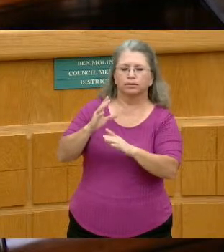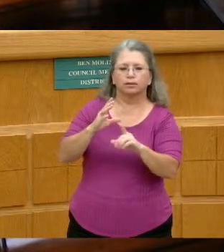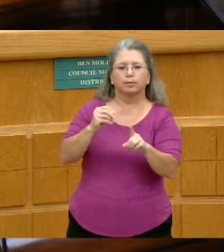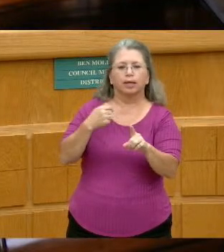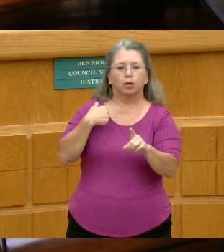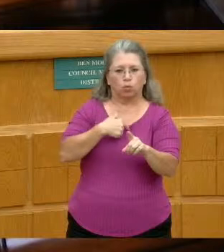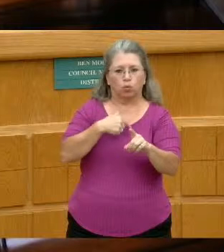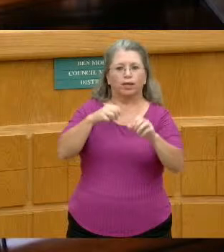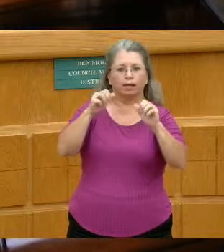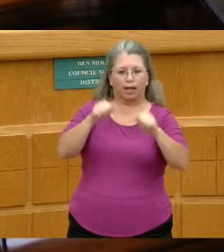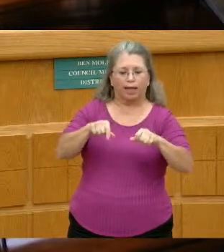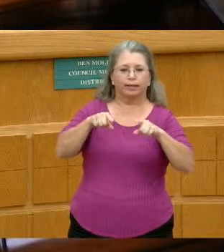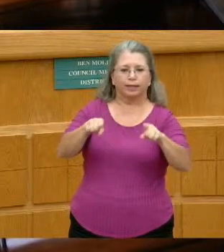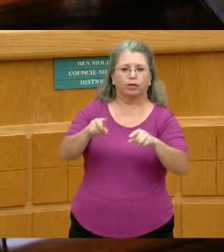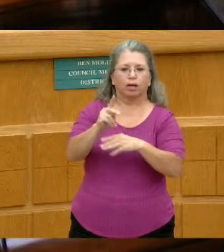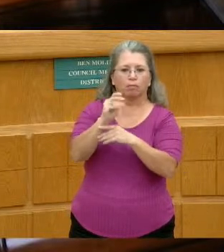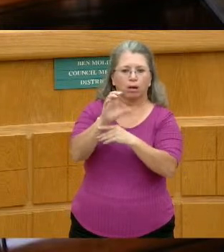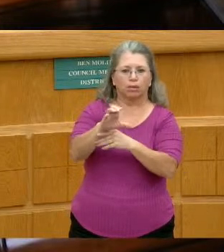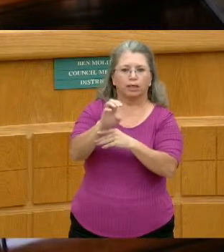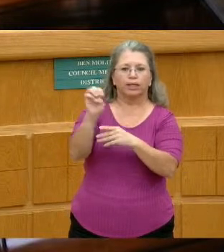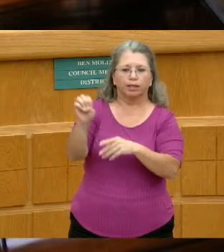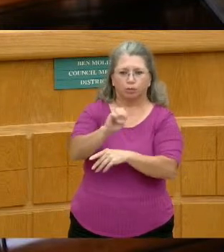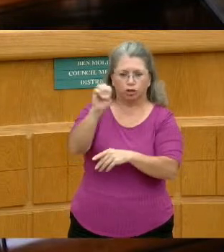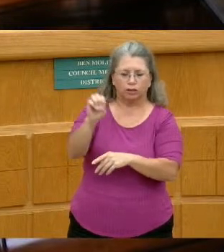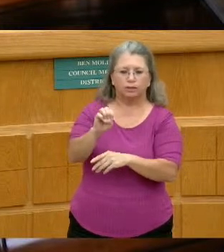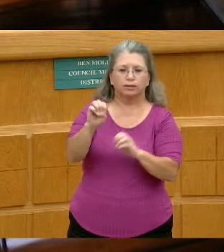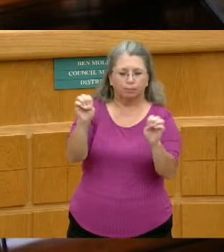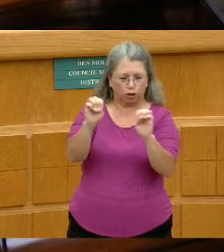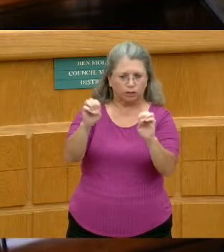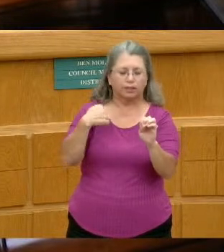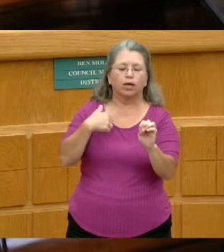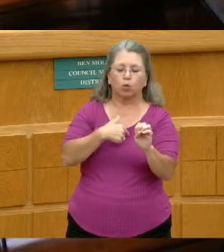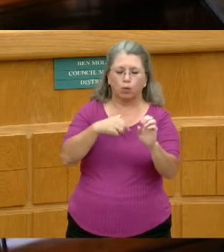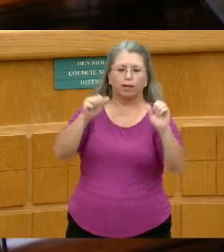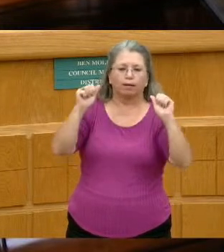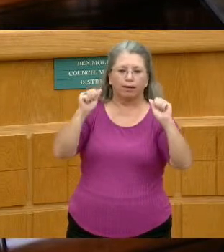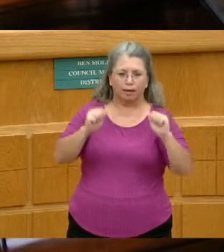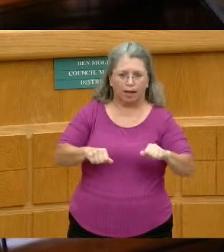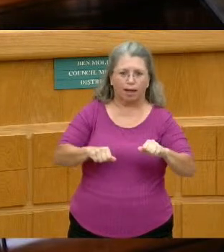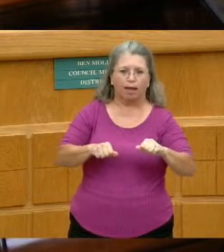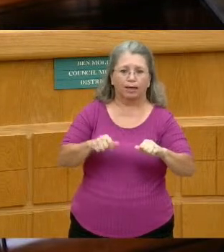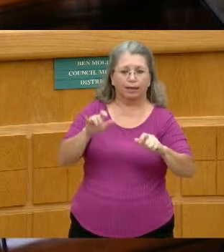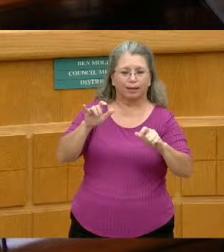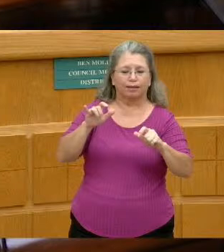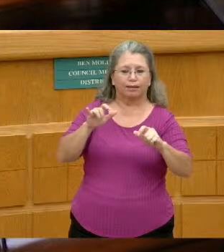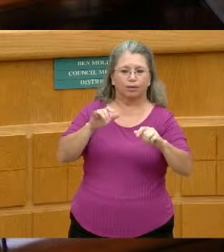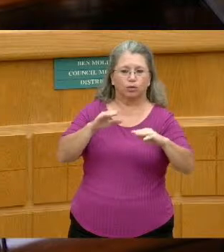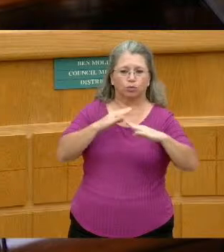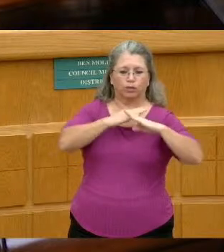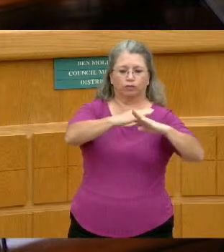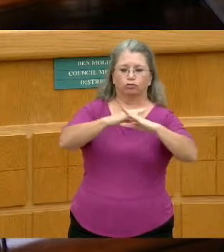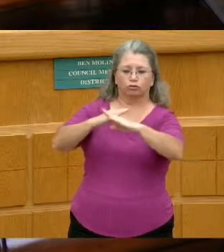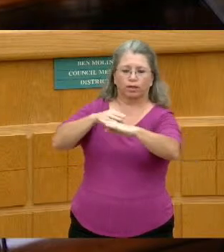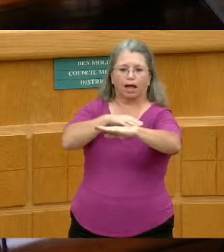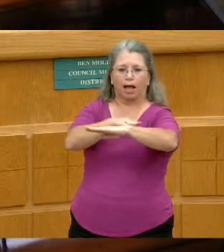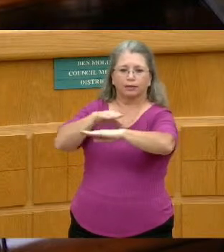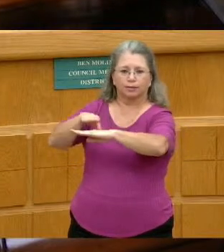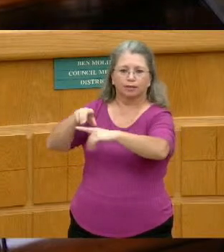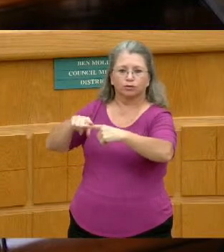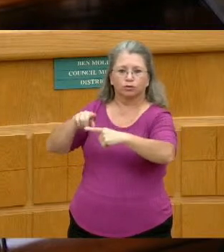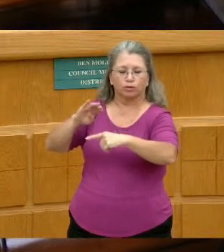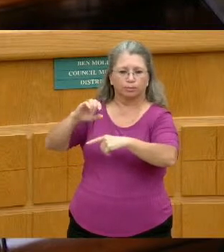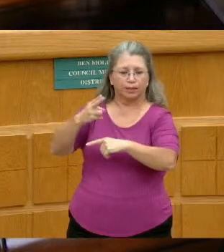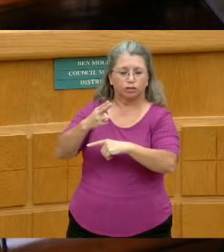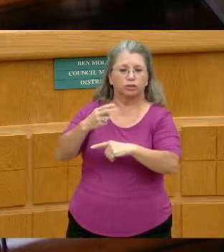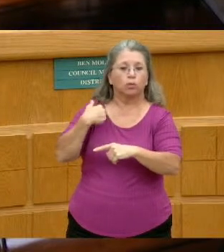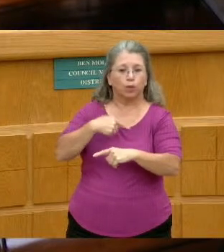public emergencies. We have and are in a public emergency. Restricting this vehicle